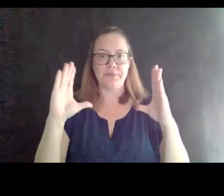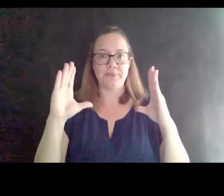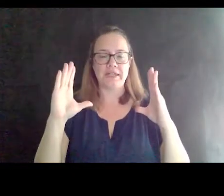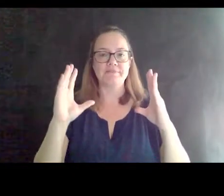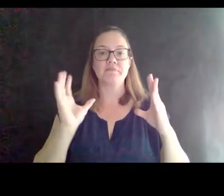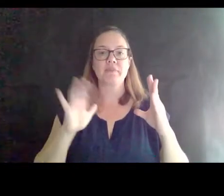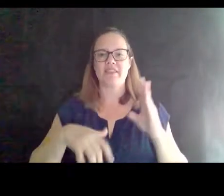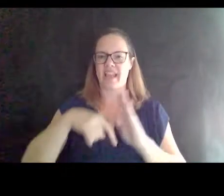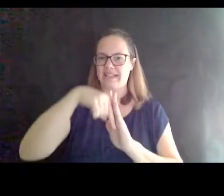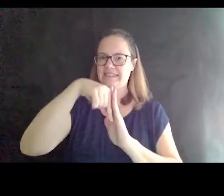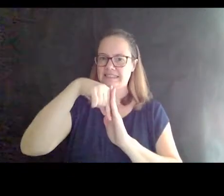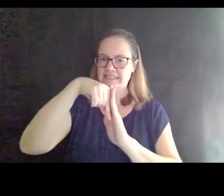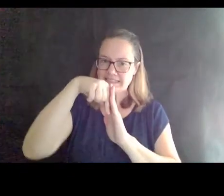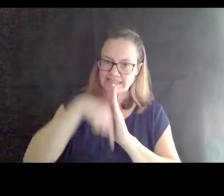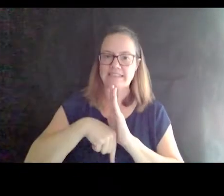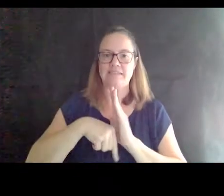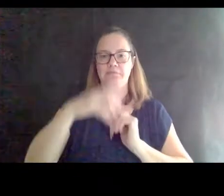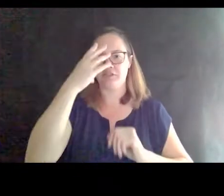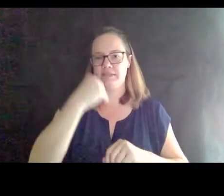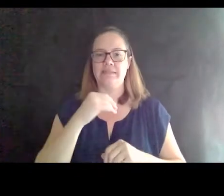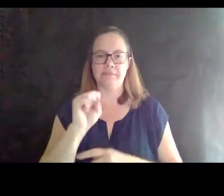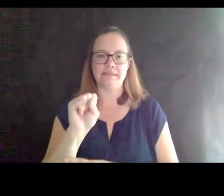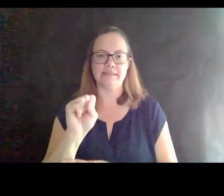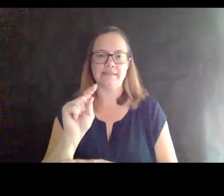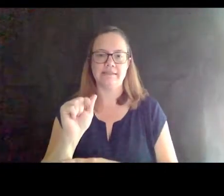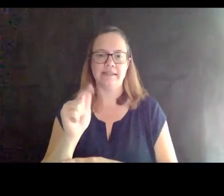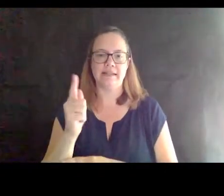again that deep sleep stage.